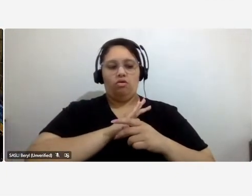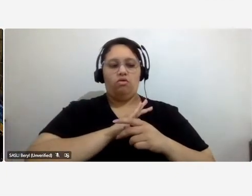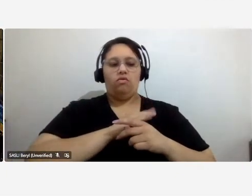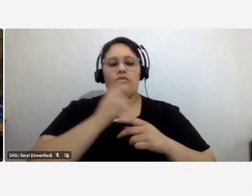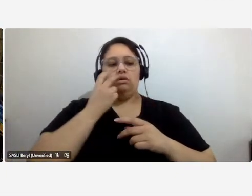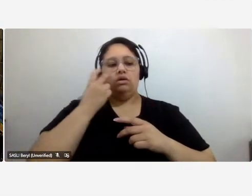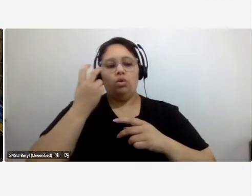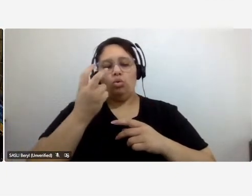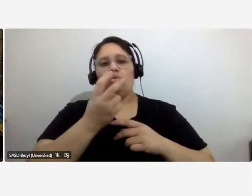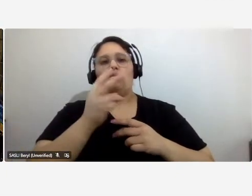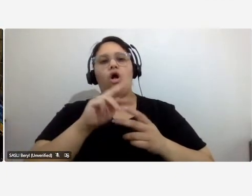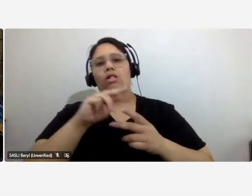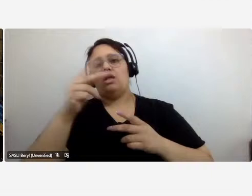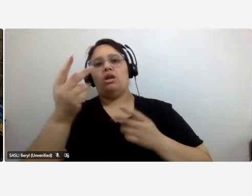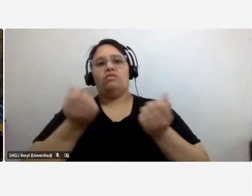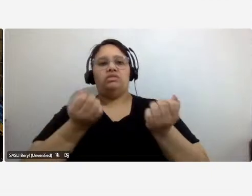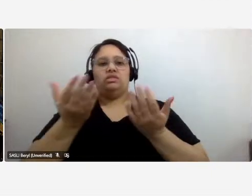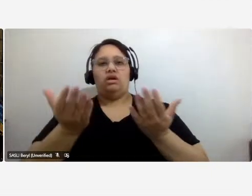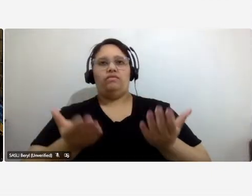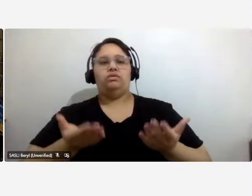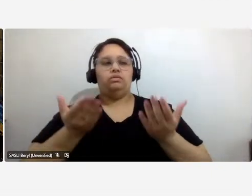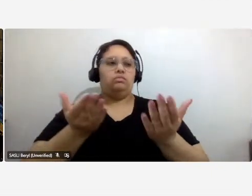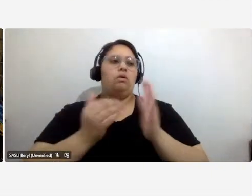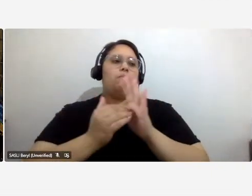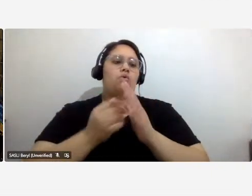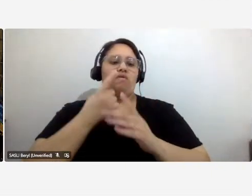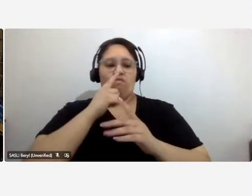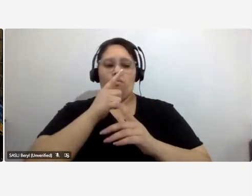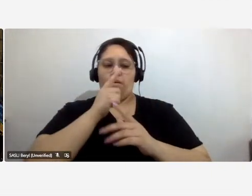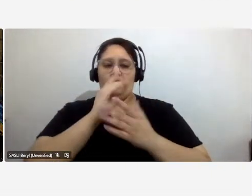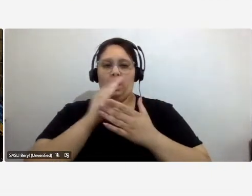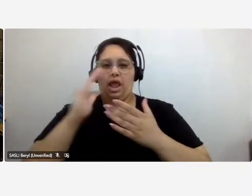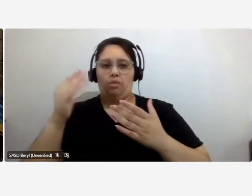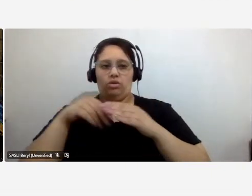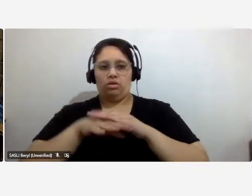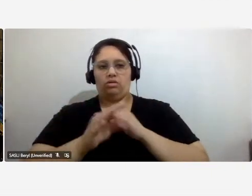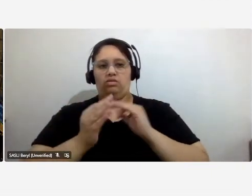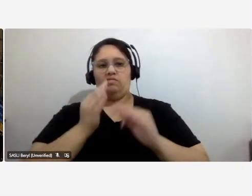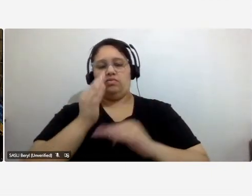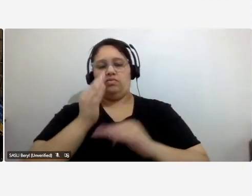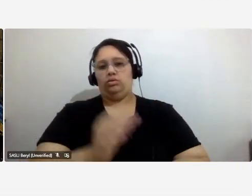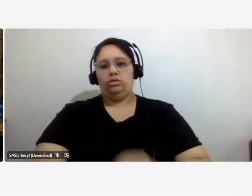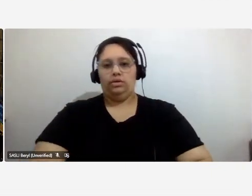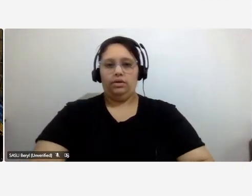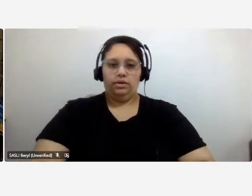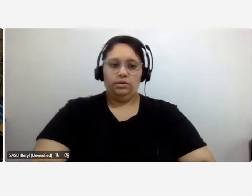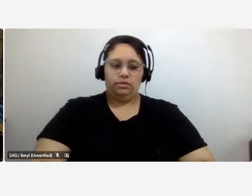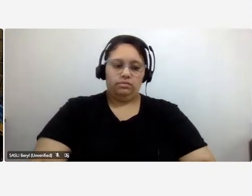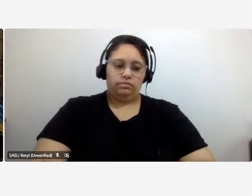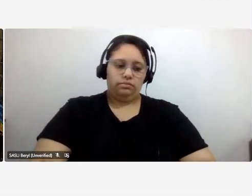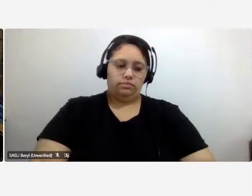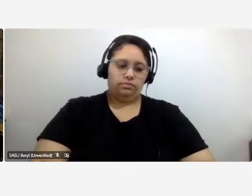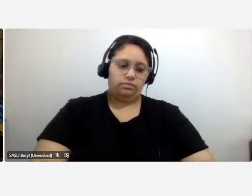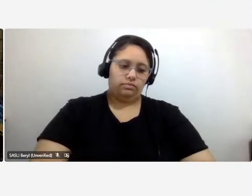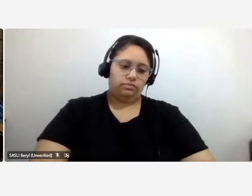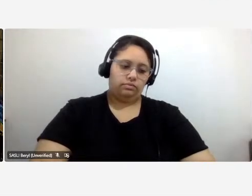look at alternative service delivery models for public libraries going into the future.